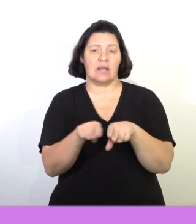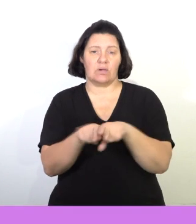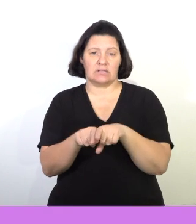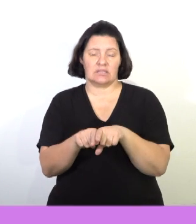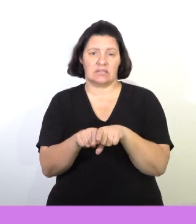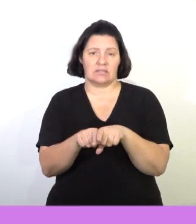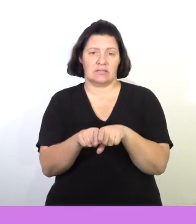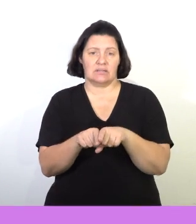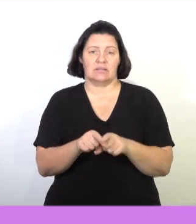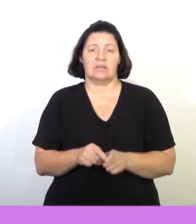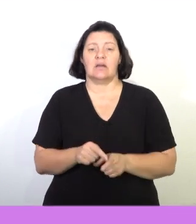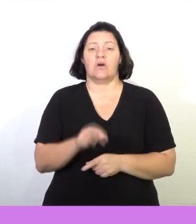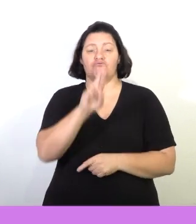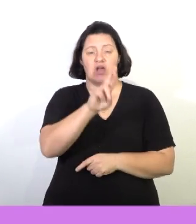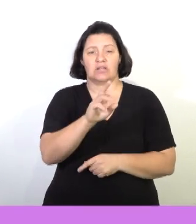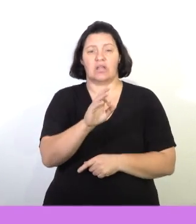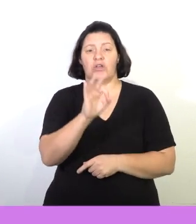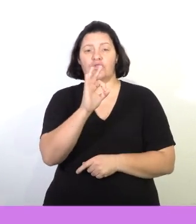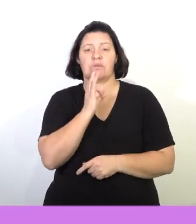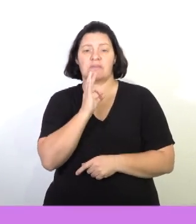A is equals to